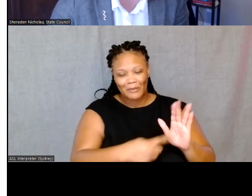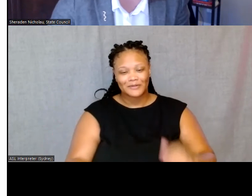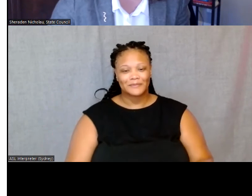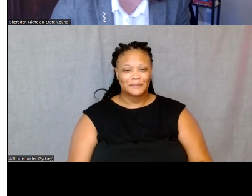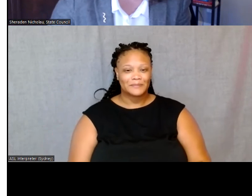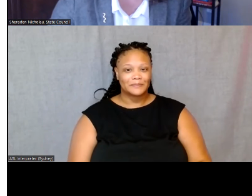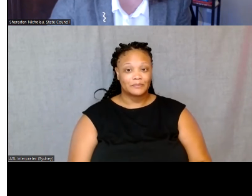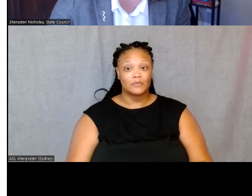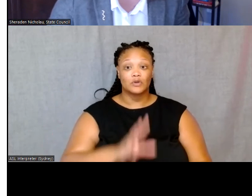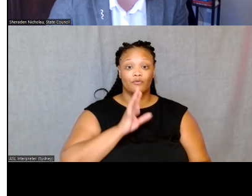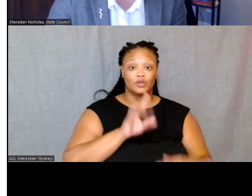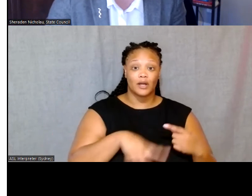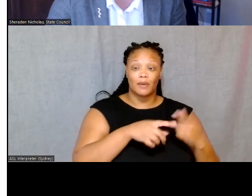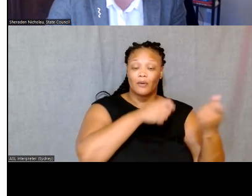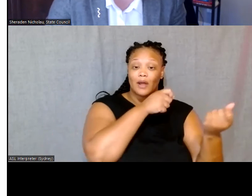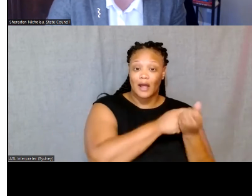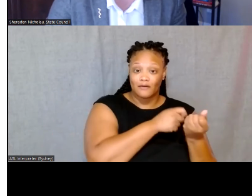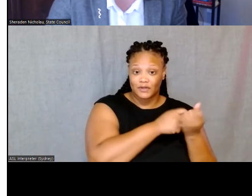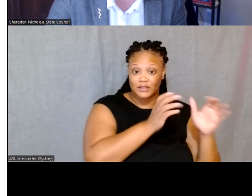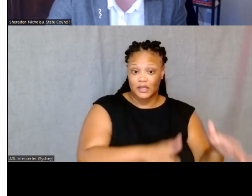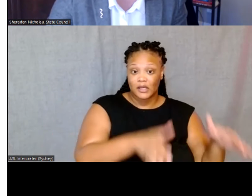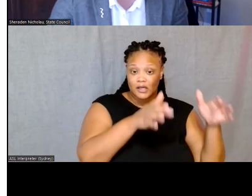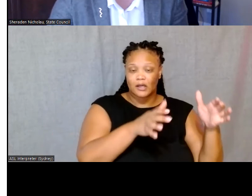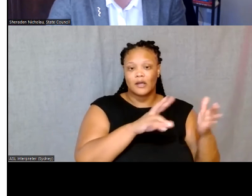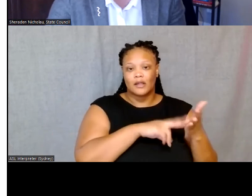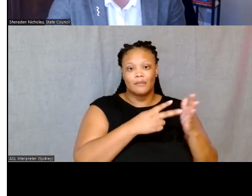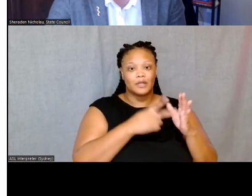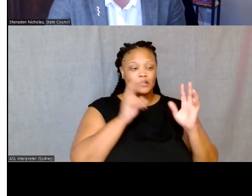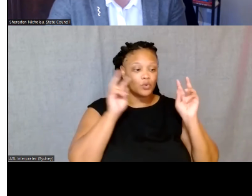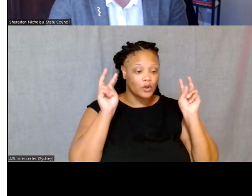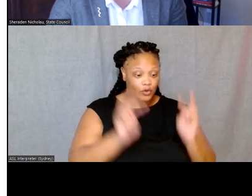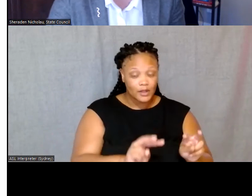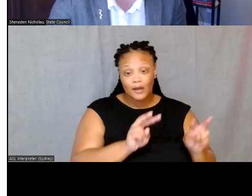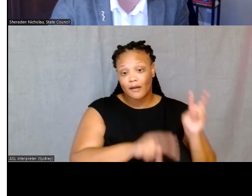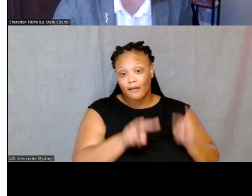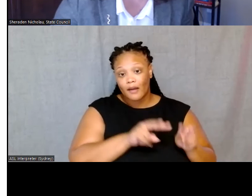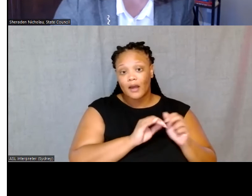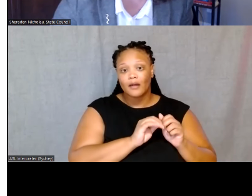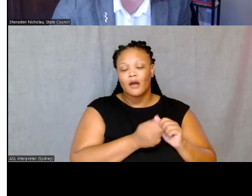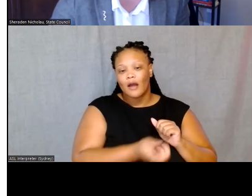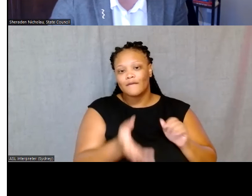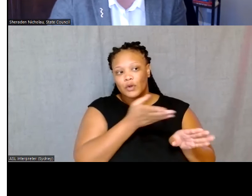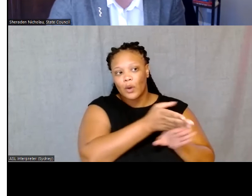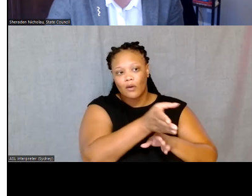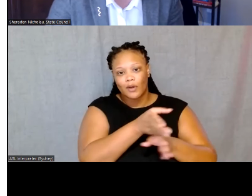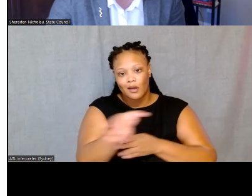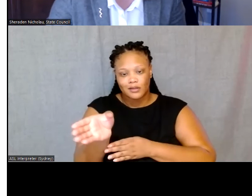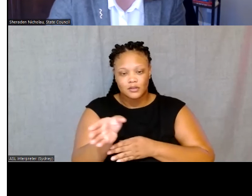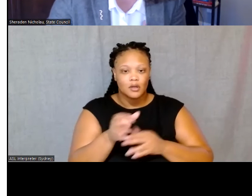about advocacy, so, that's looking at how do we, it's looking at a few areas of focus, how do